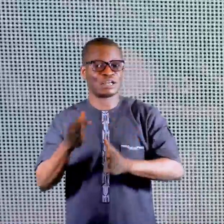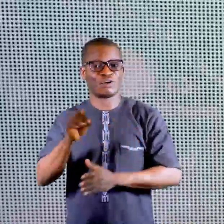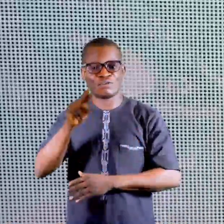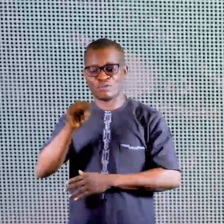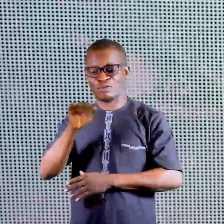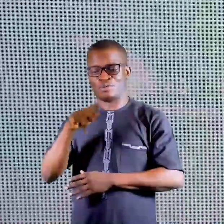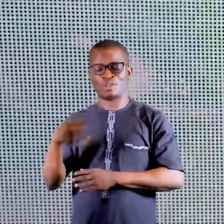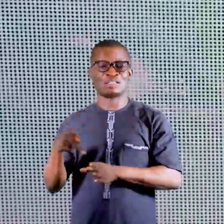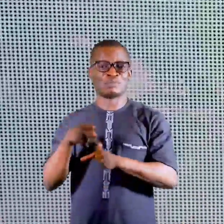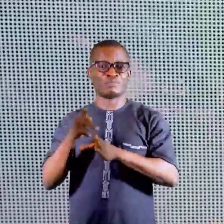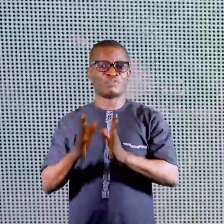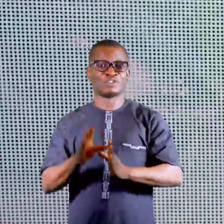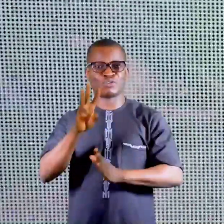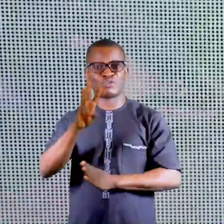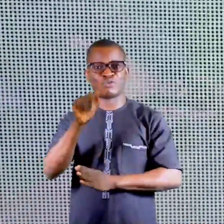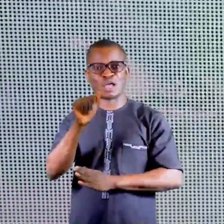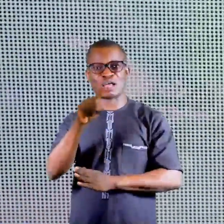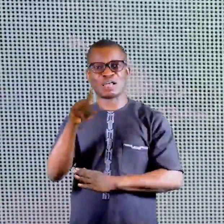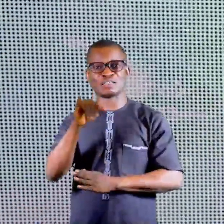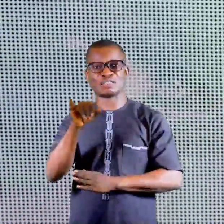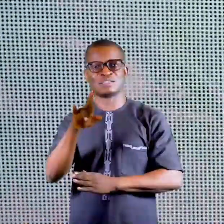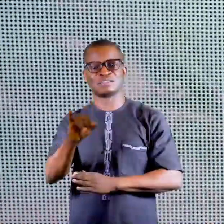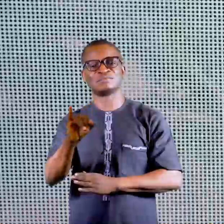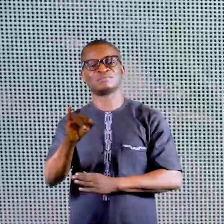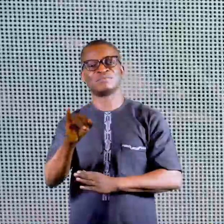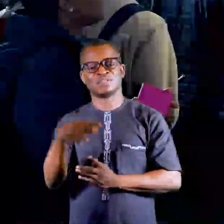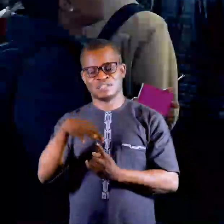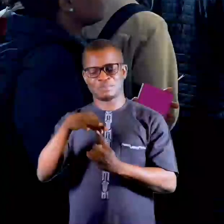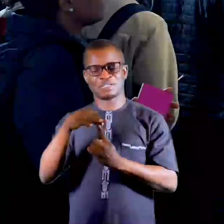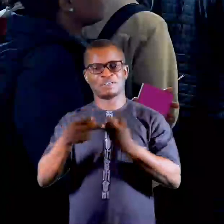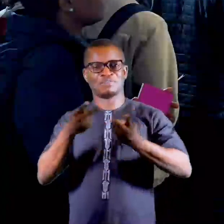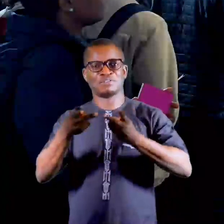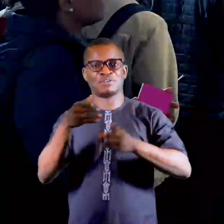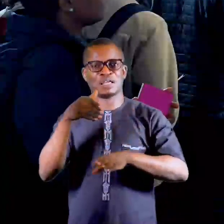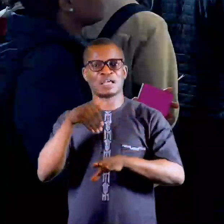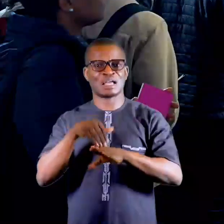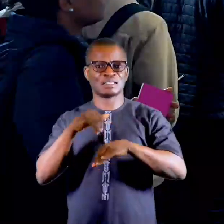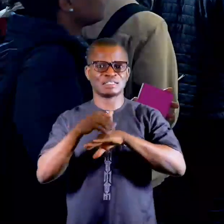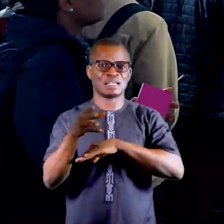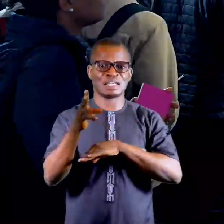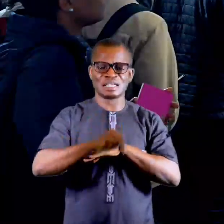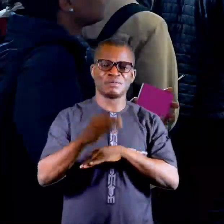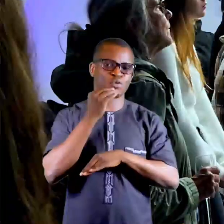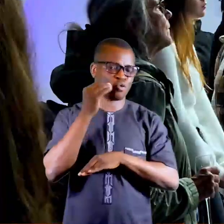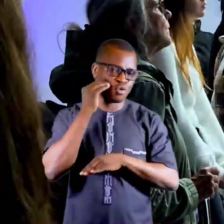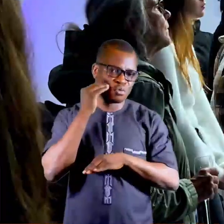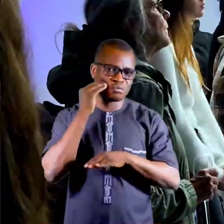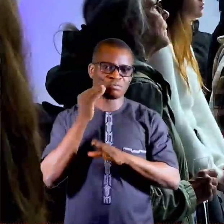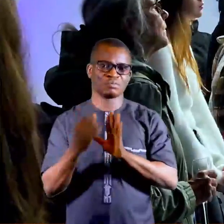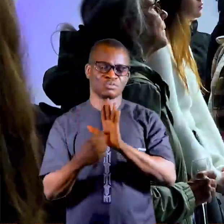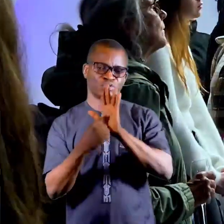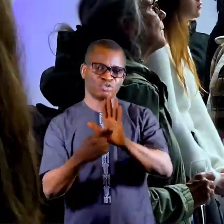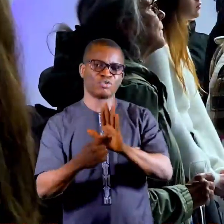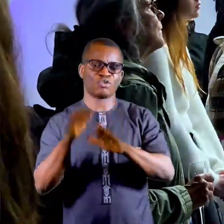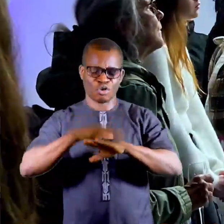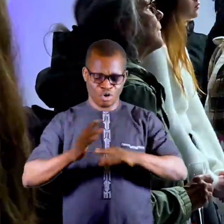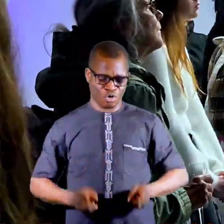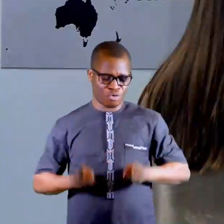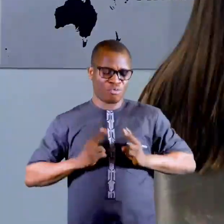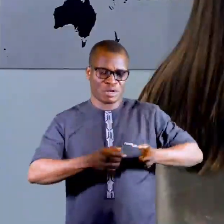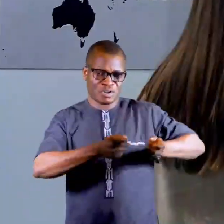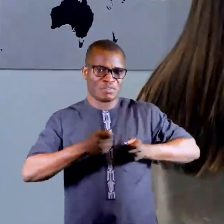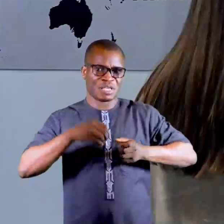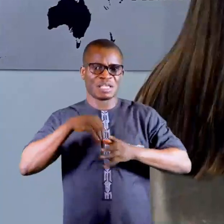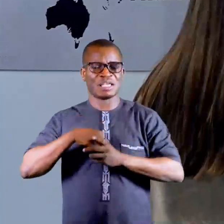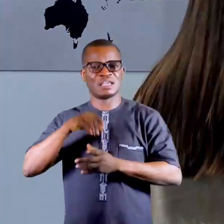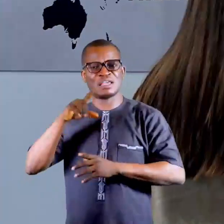The Director General of NAPTIP, Professor Fatima Waziri Azi, was a special guest at the Send Them Home exhibition on human